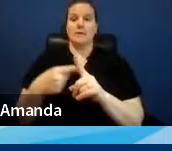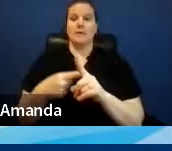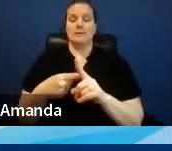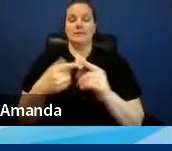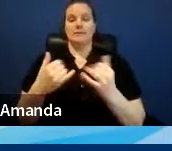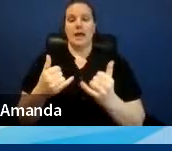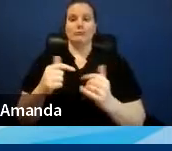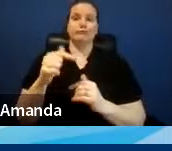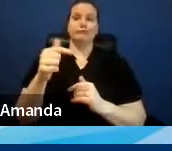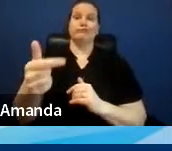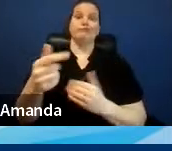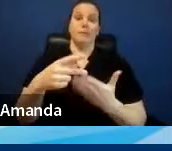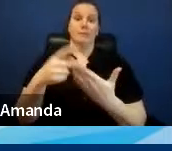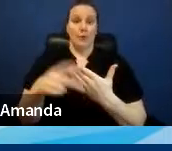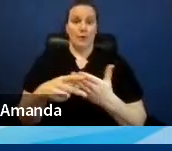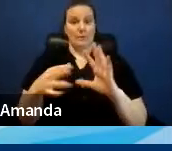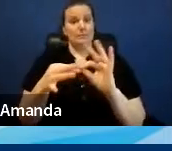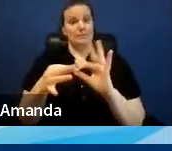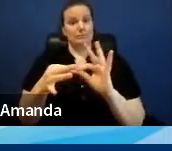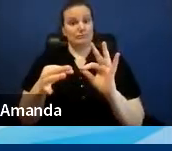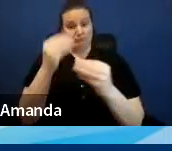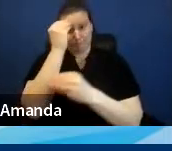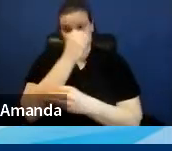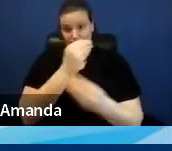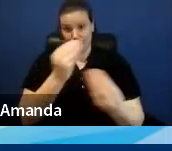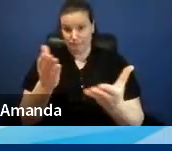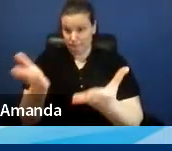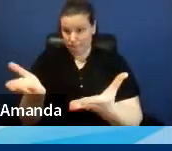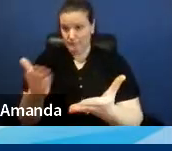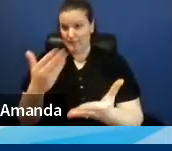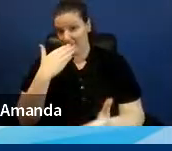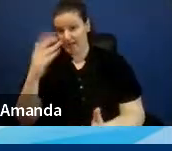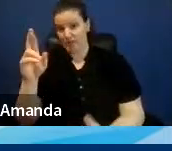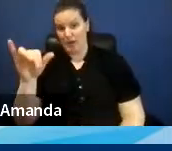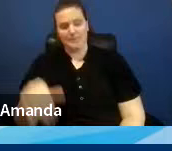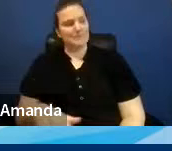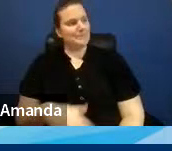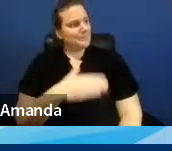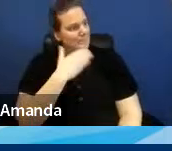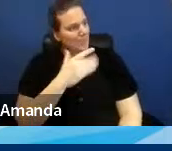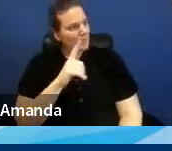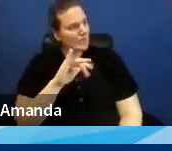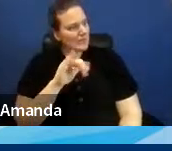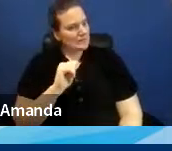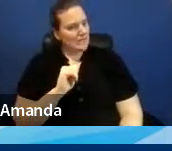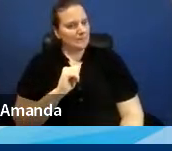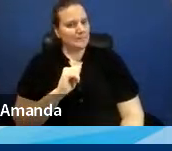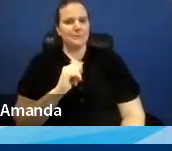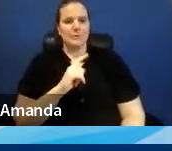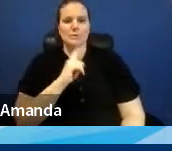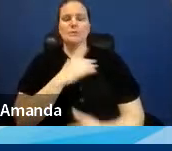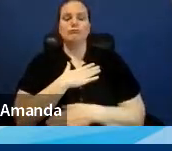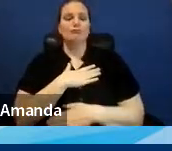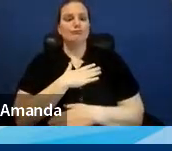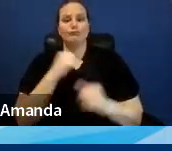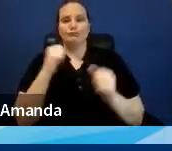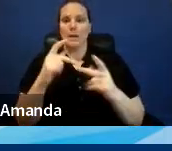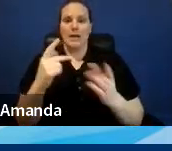over the program updates to you. Thanks, Ray. Thanks. Thank you, Lisa. Pleasure to be back